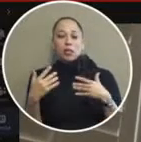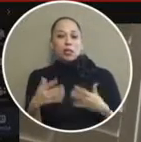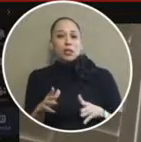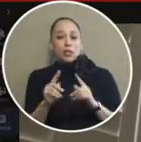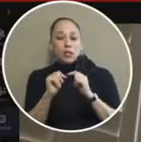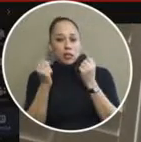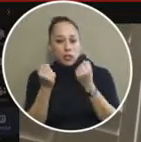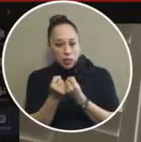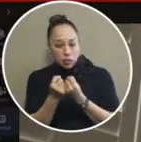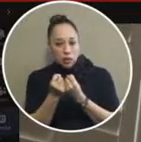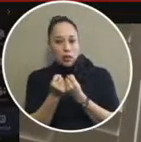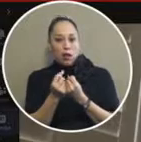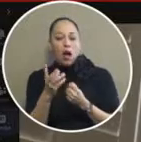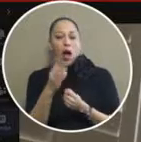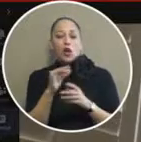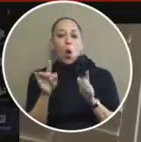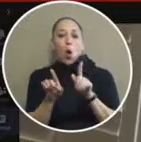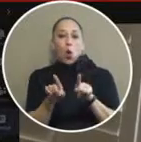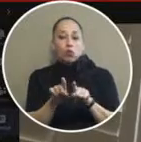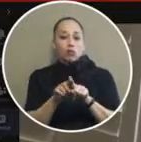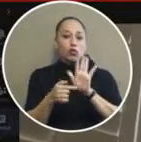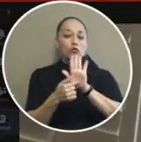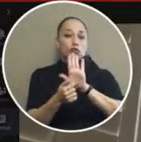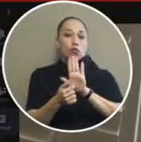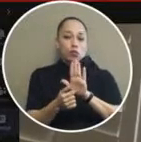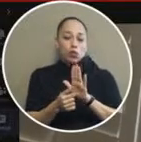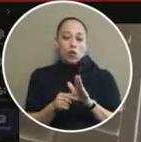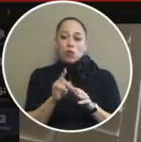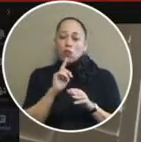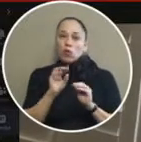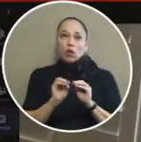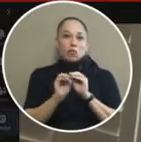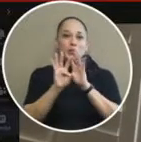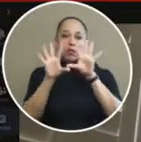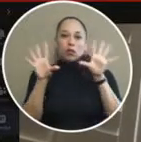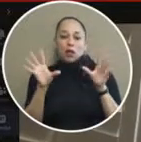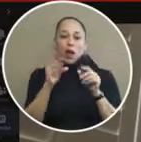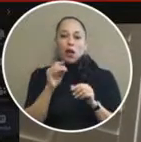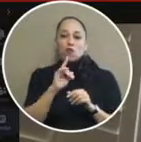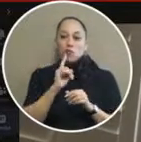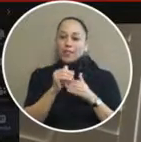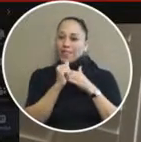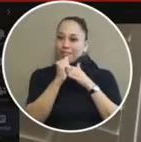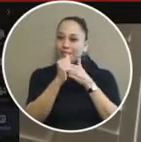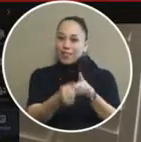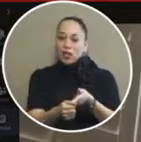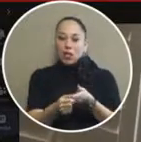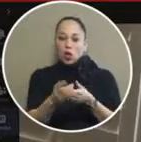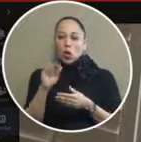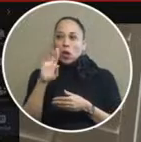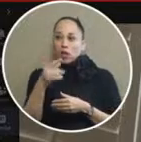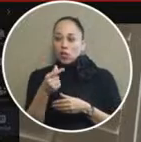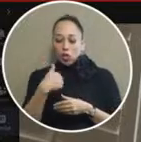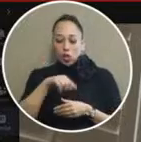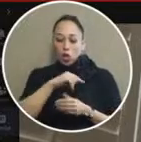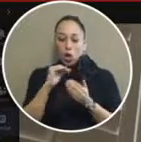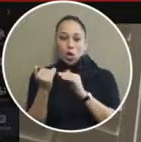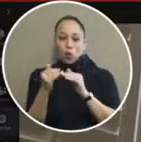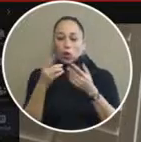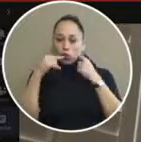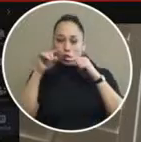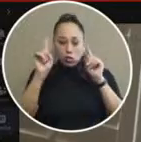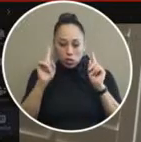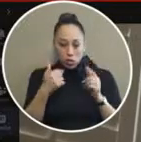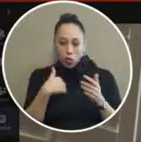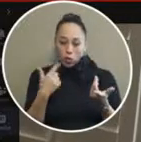only developing them, but then showing them really flourish and really lead our organization and our community to the success